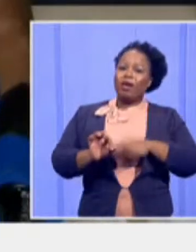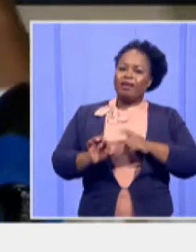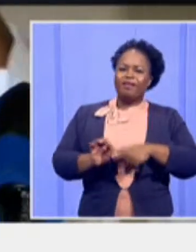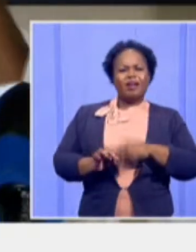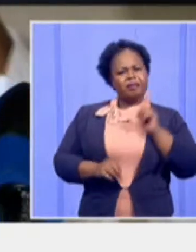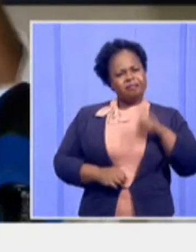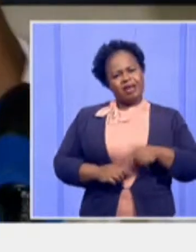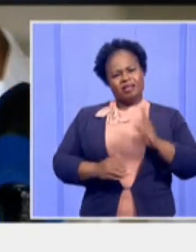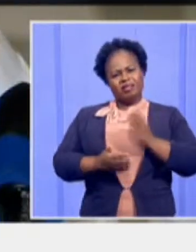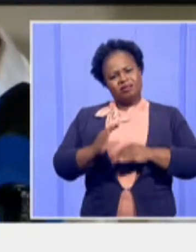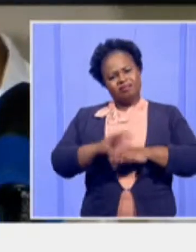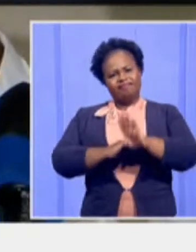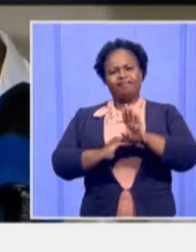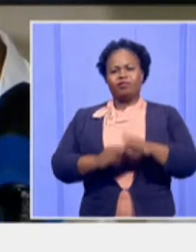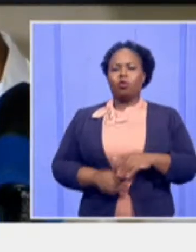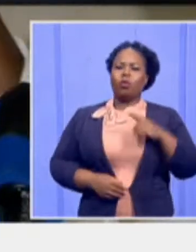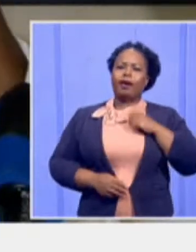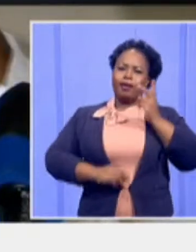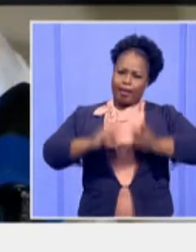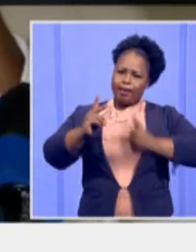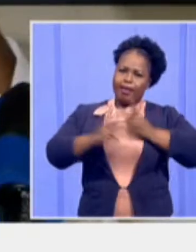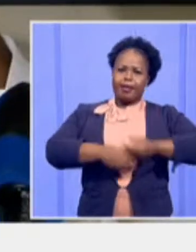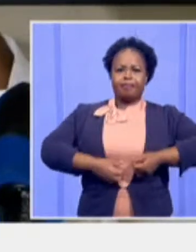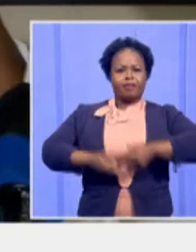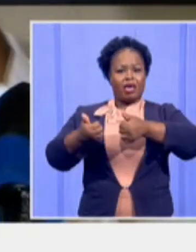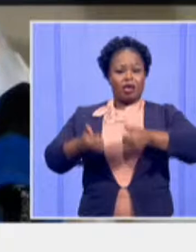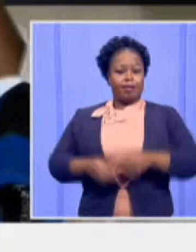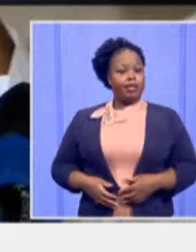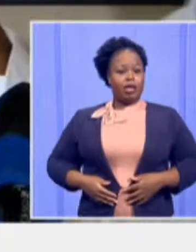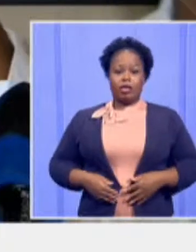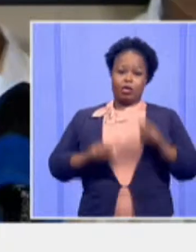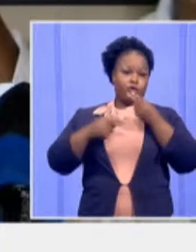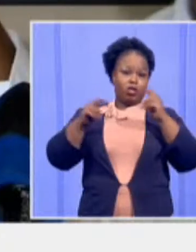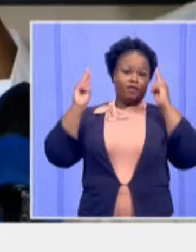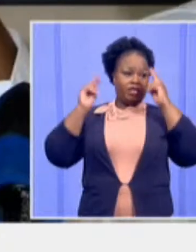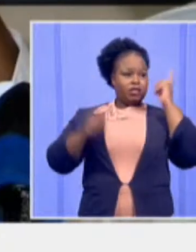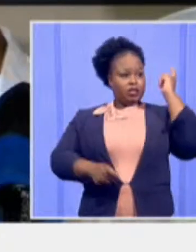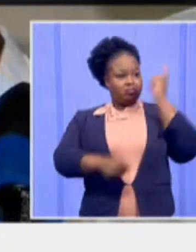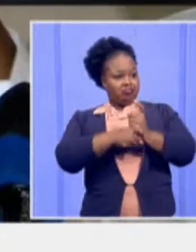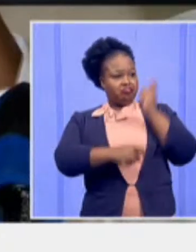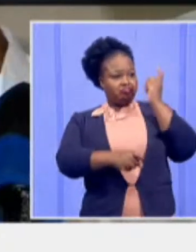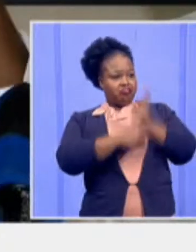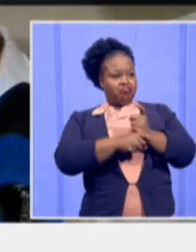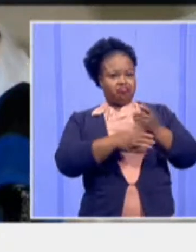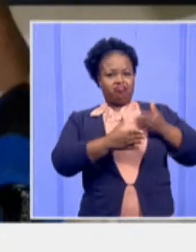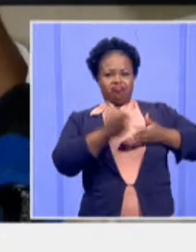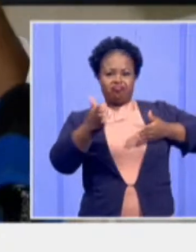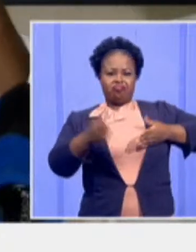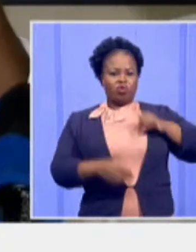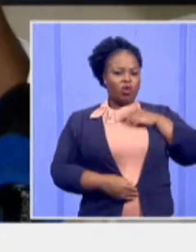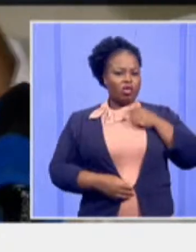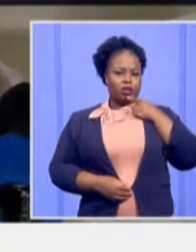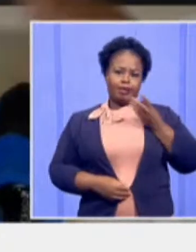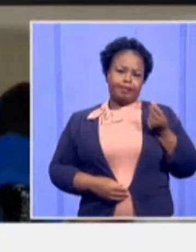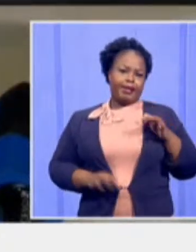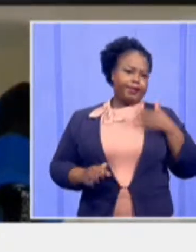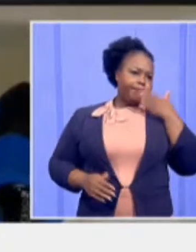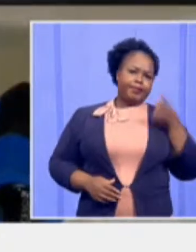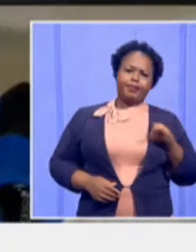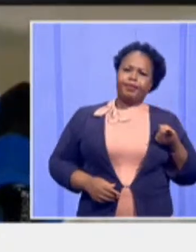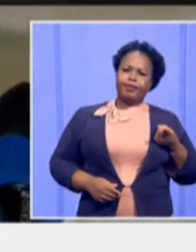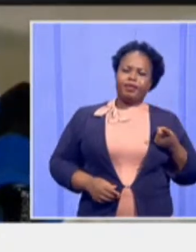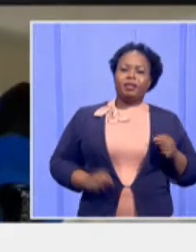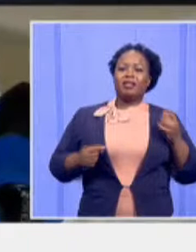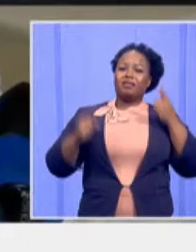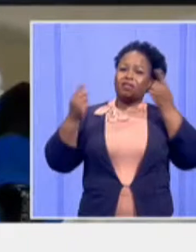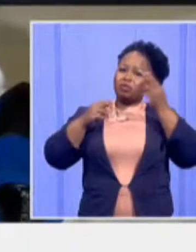students can be readmitted, but the university is declining access because they are saying they do not have money. Wits